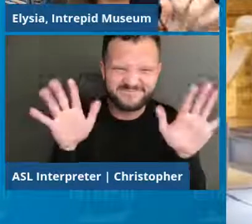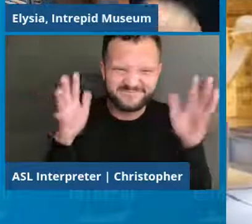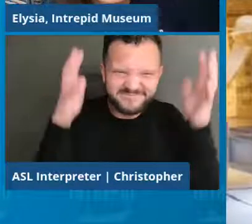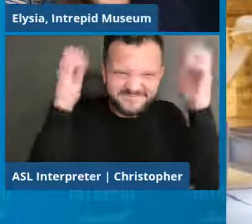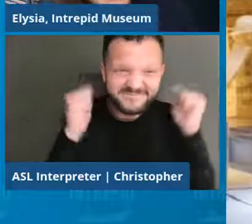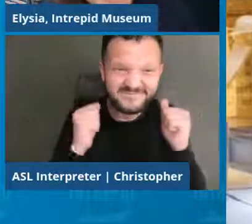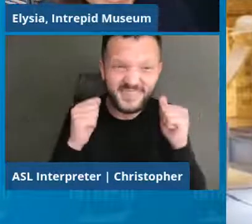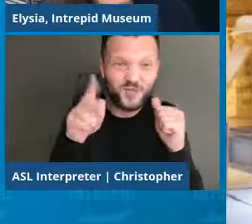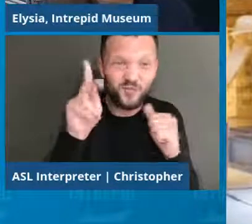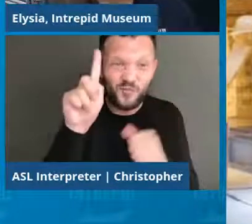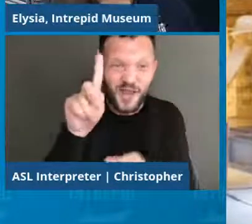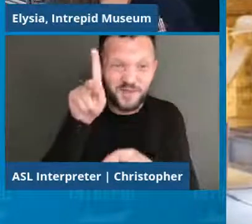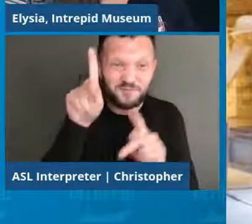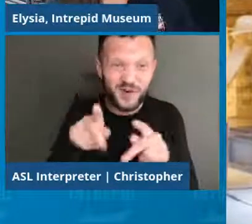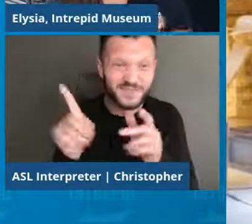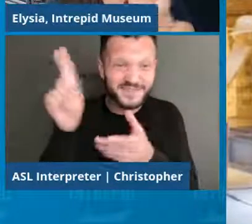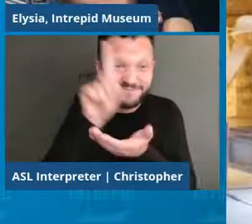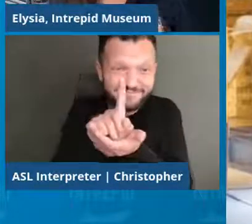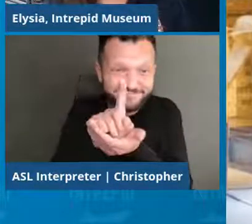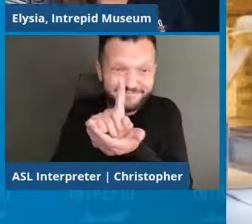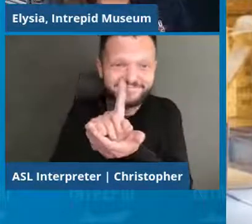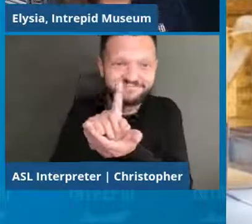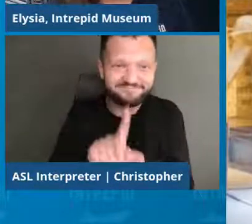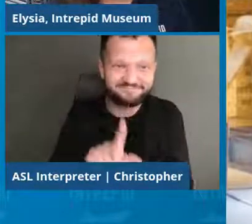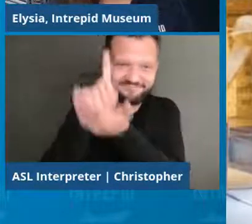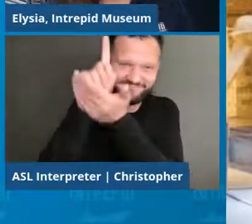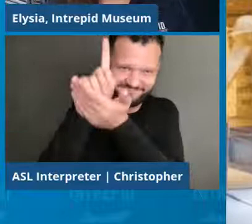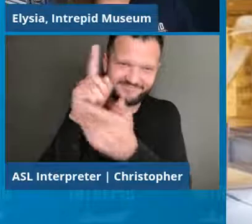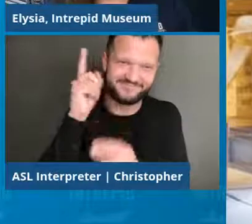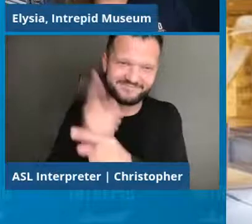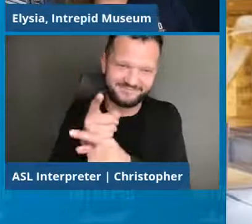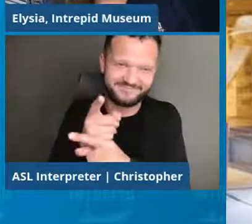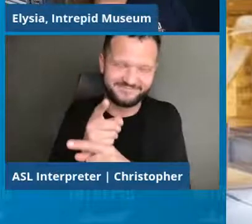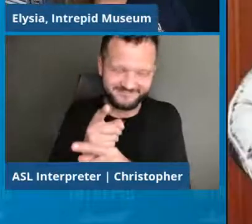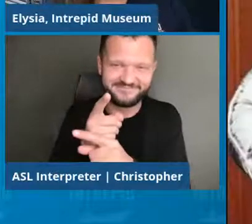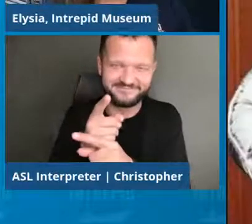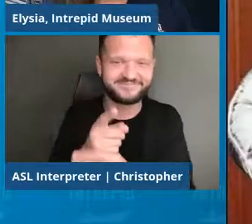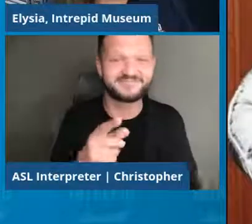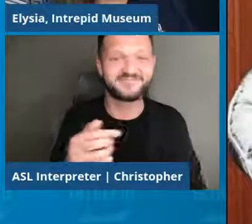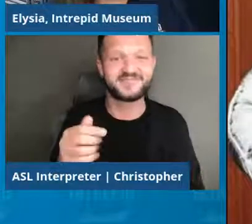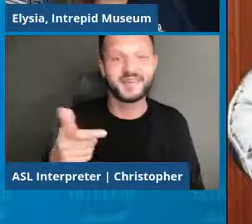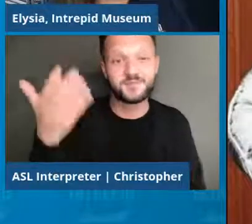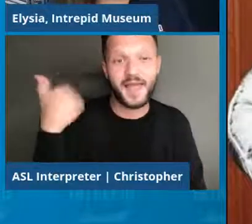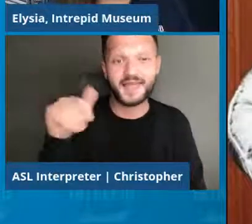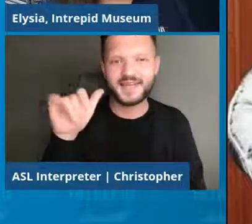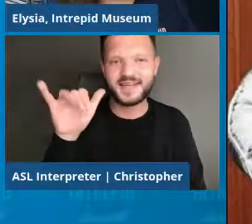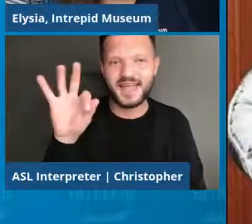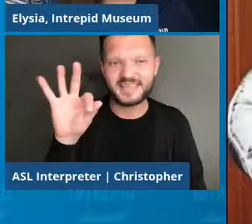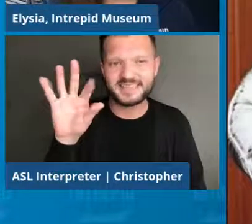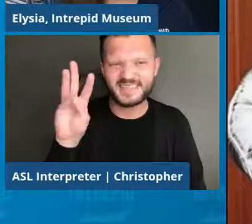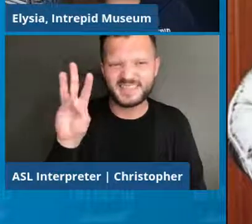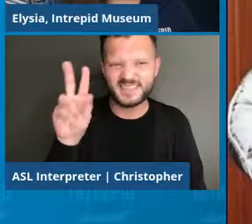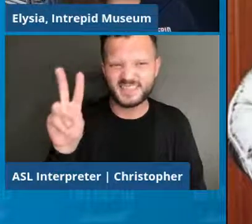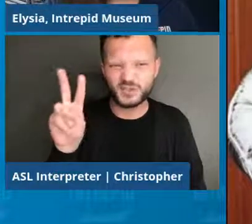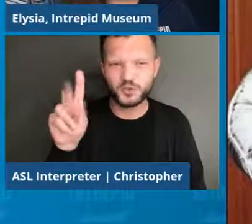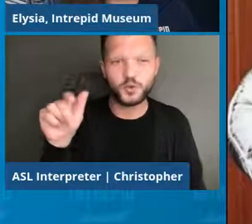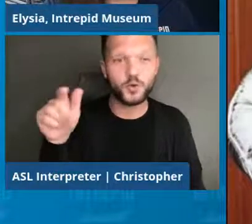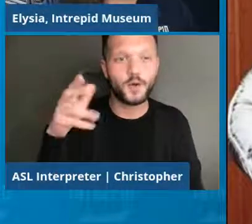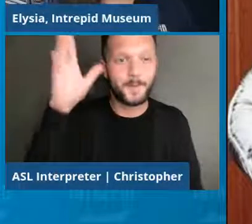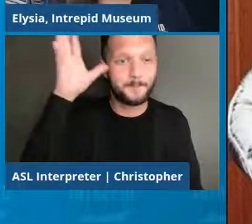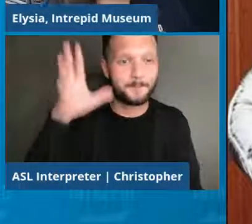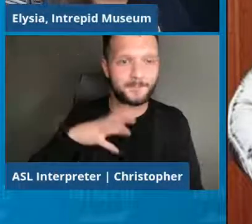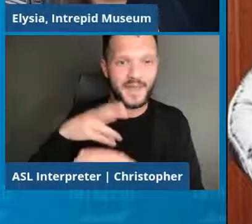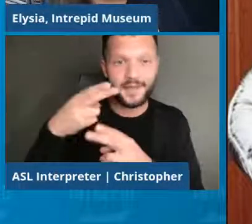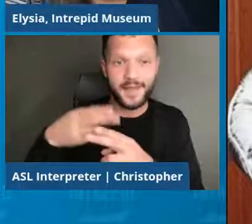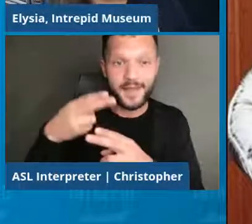there said one, Vashsin, I see you said one, yes, you would be correct. Now, in 1962, the astronaut who went up into